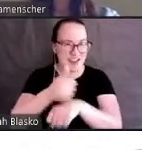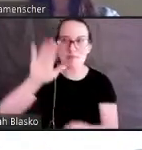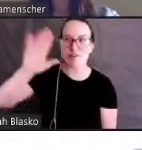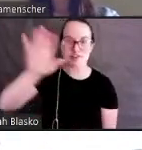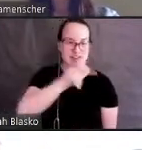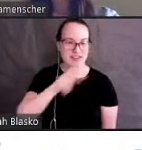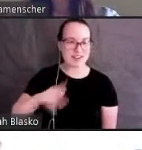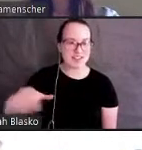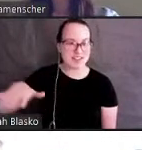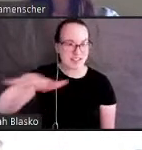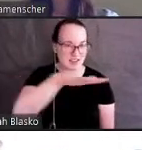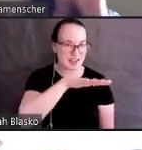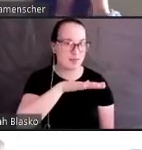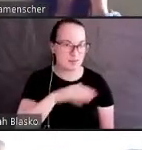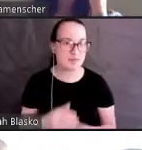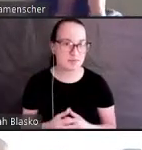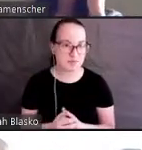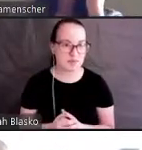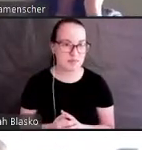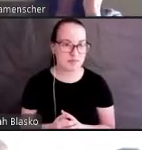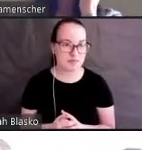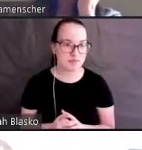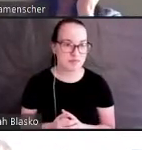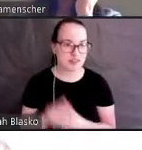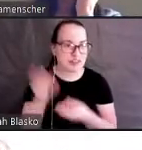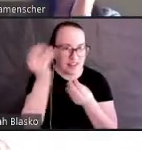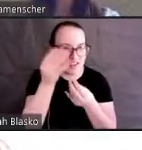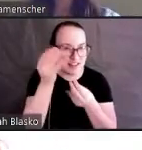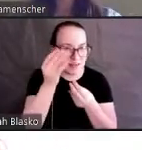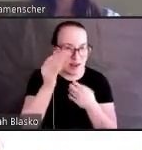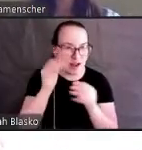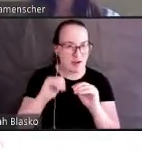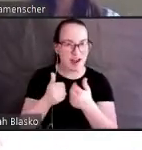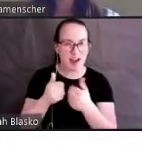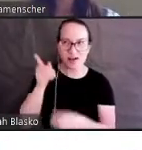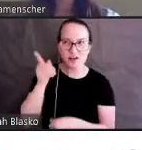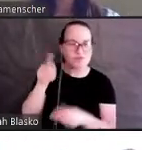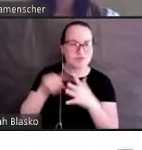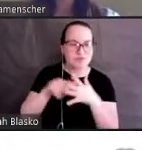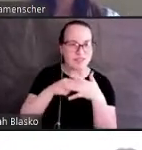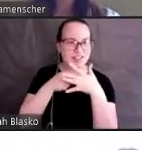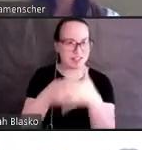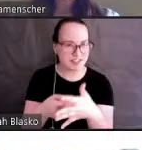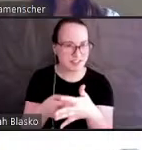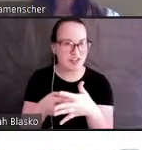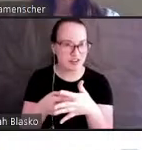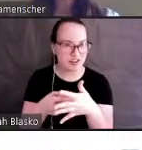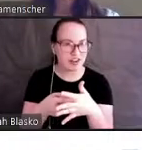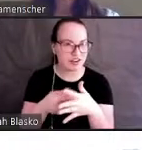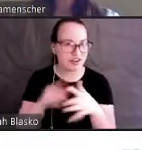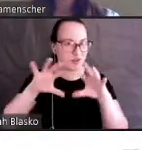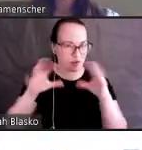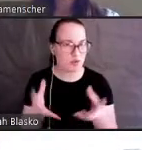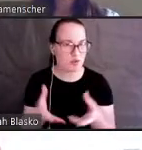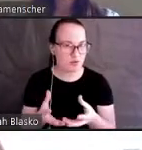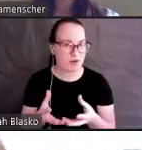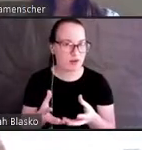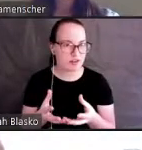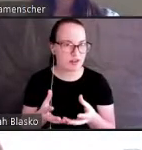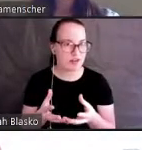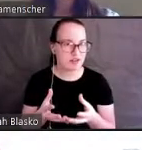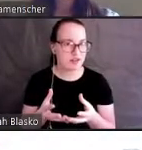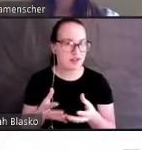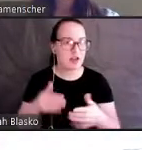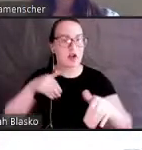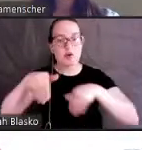of doing things from the very beginning. He walks in the afternoon with his creation in the